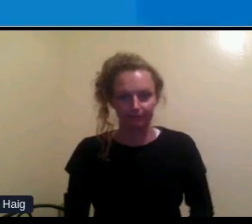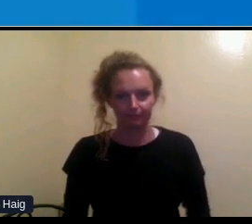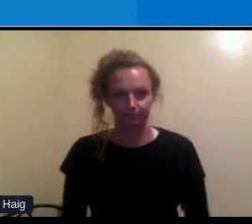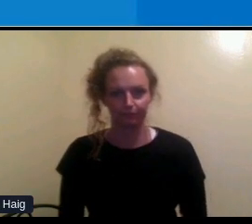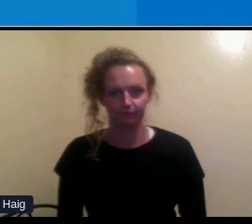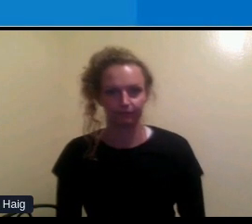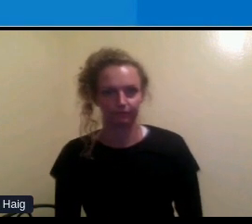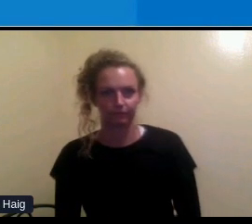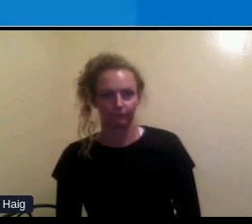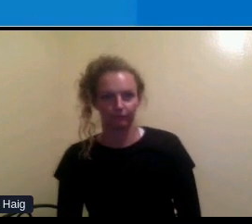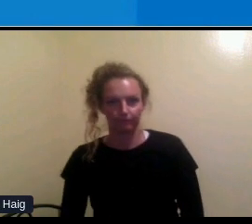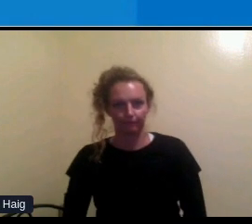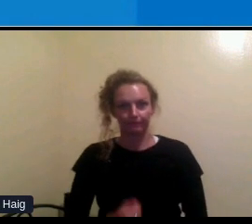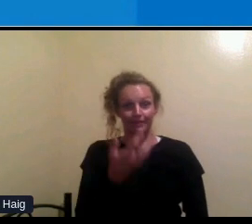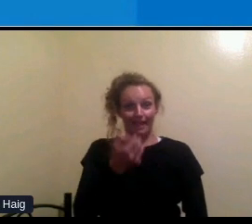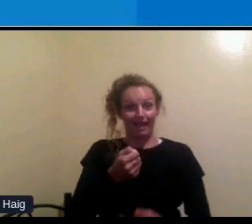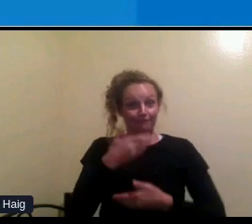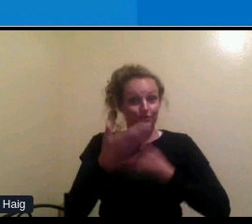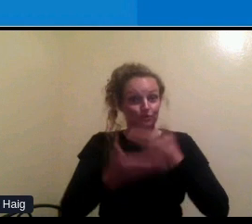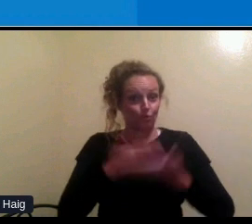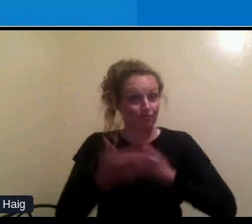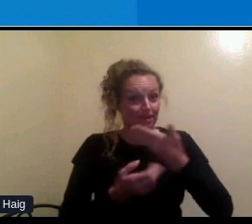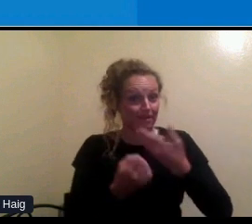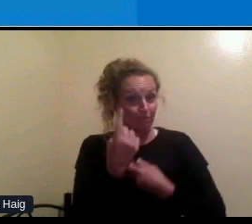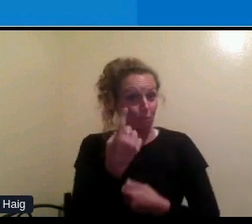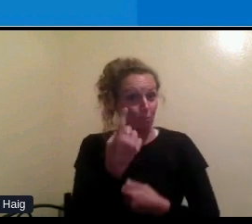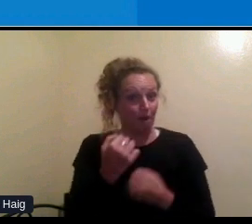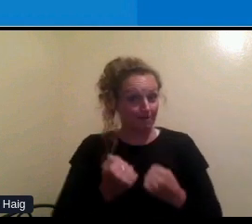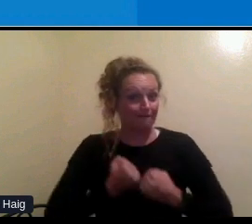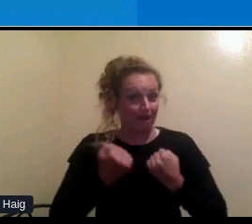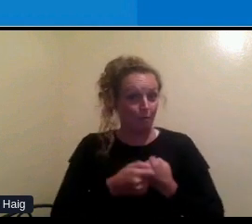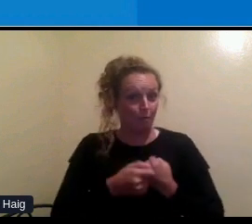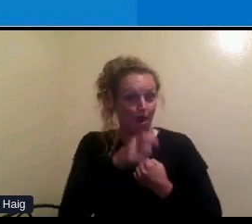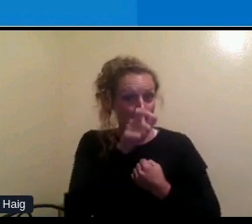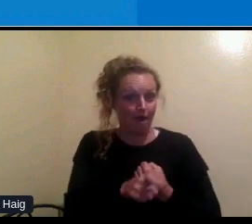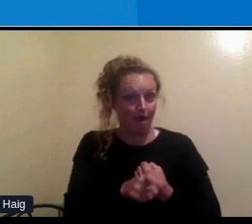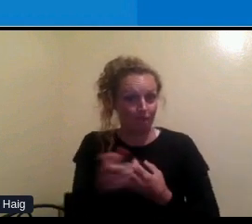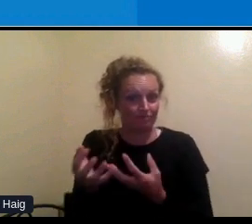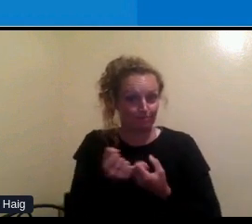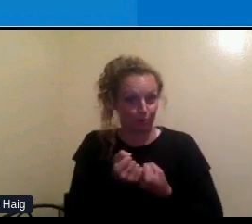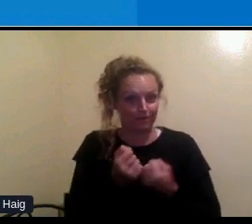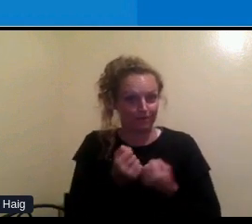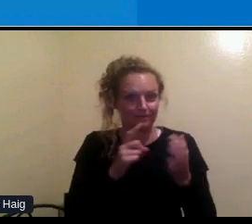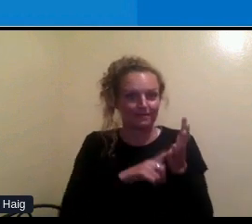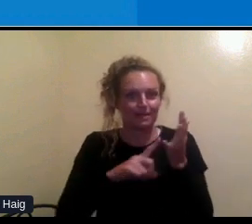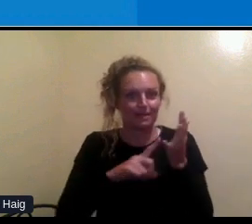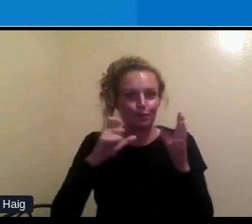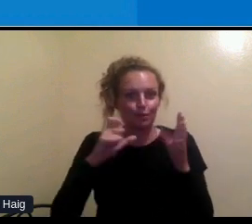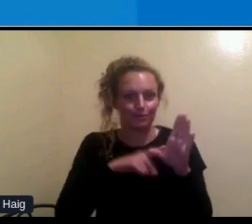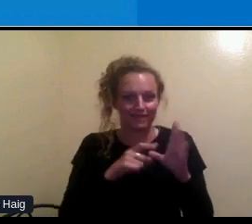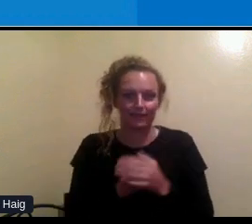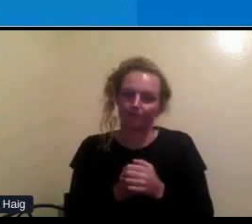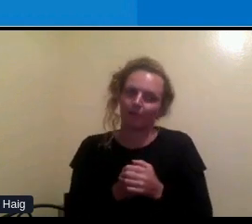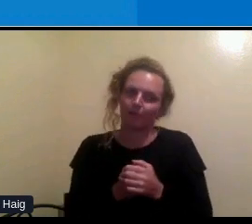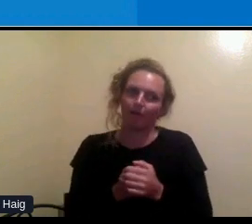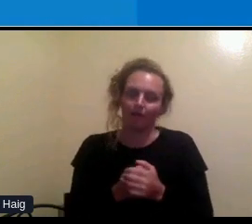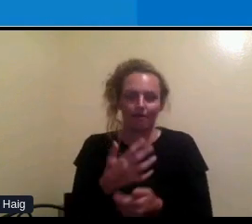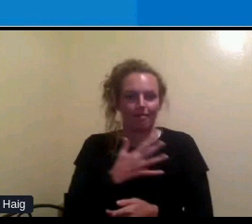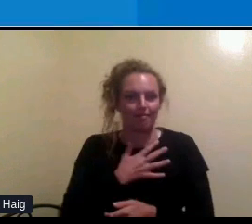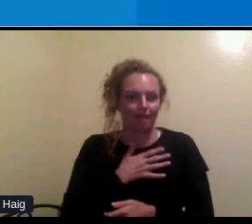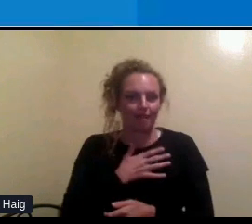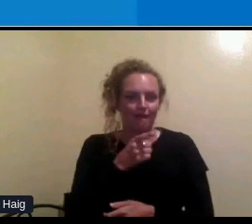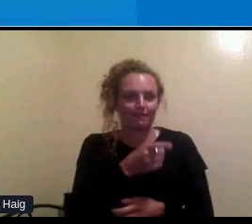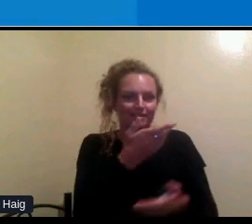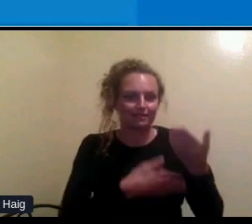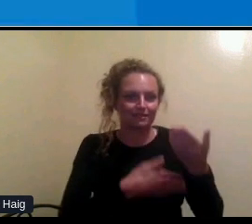Here's a story from one of our respondents, Lucy. Yeah, and I really liked this story, and it just felt so real, actually. So one respondent with